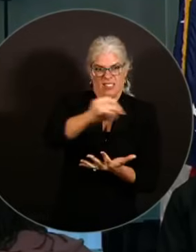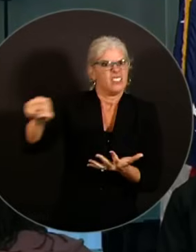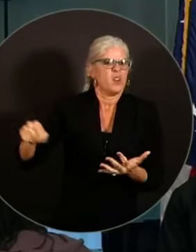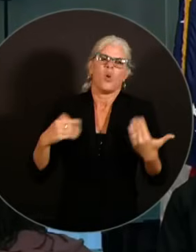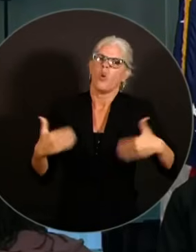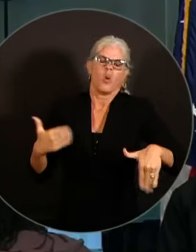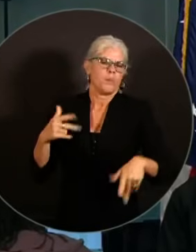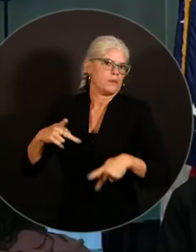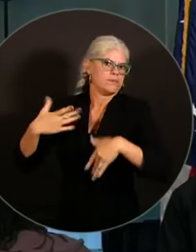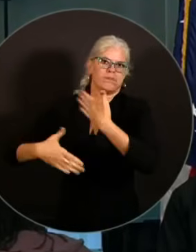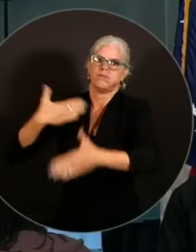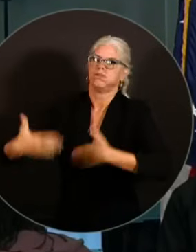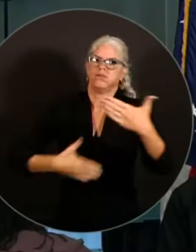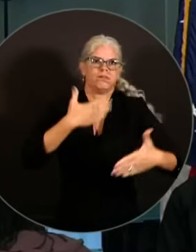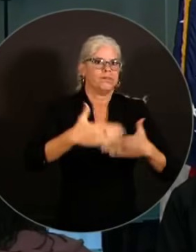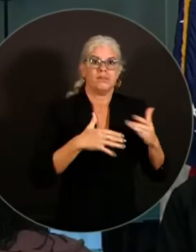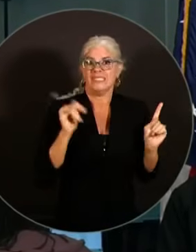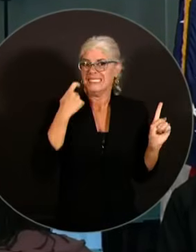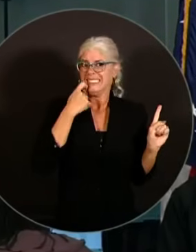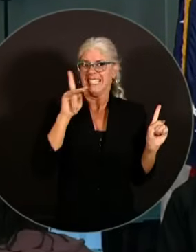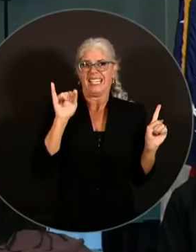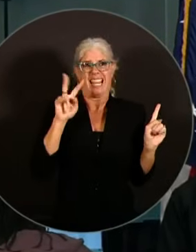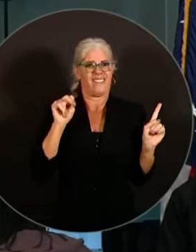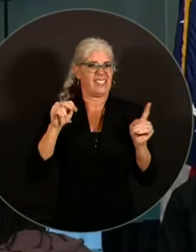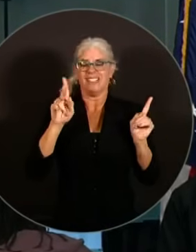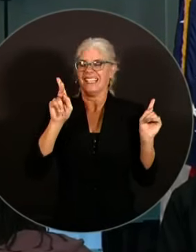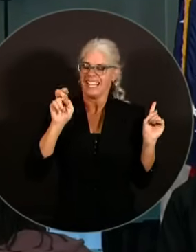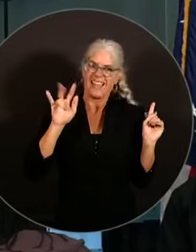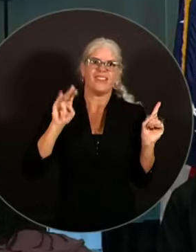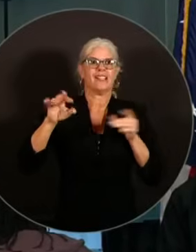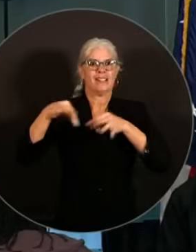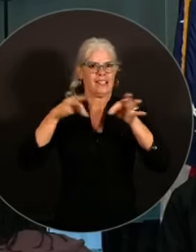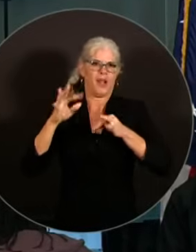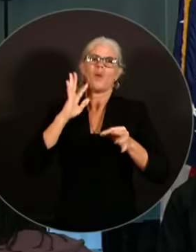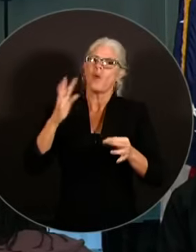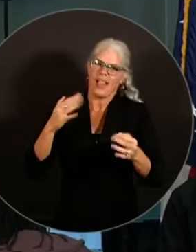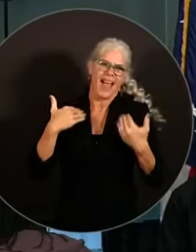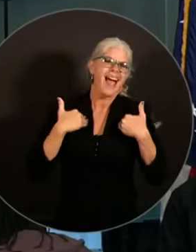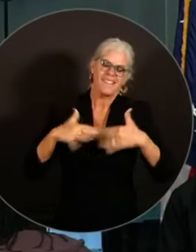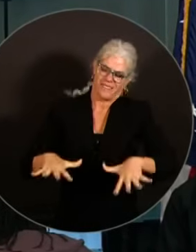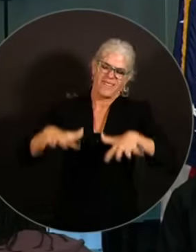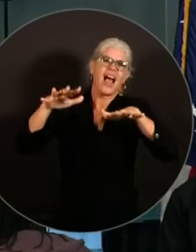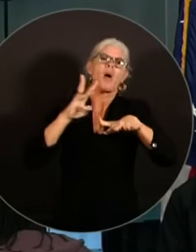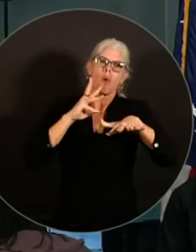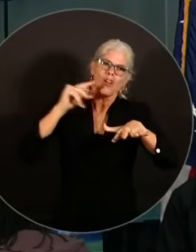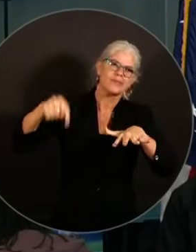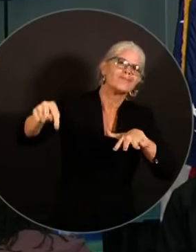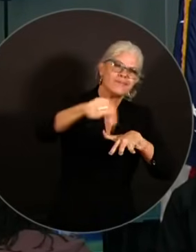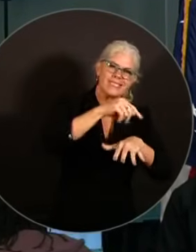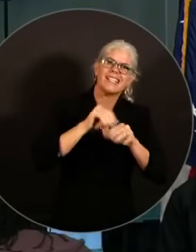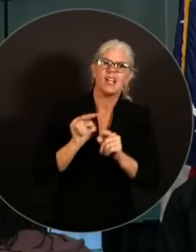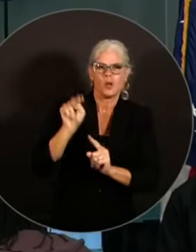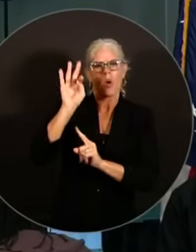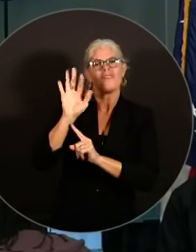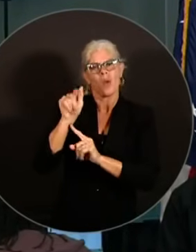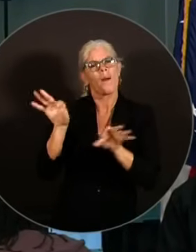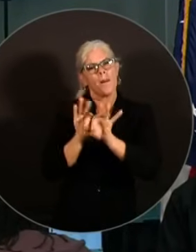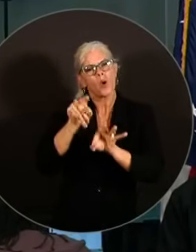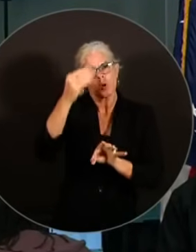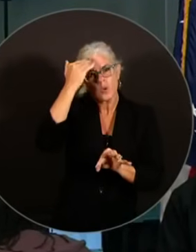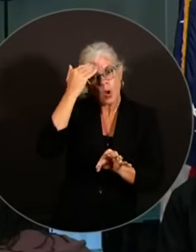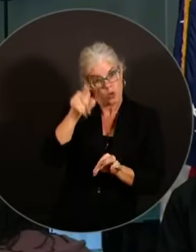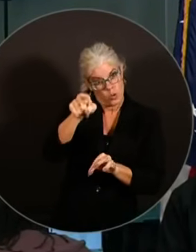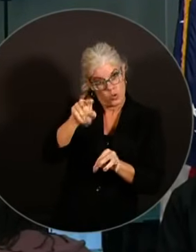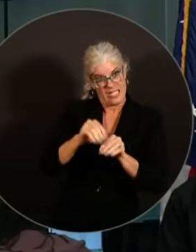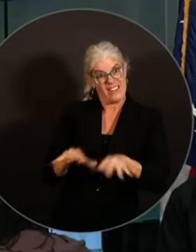state. Like Director Guthrie said, there is going to be flooding events across the state in central and northern Florida. So please be aware, if you're in a flood-prone